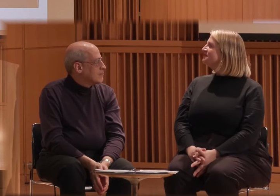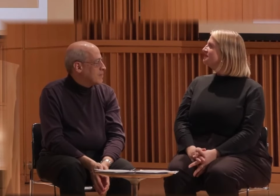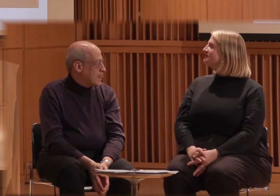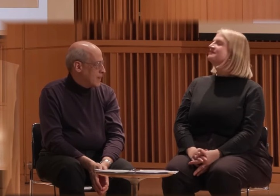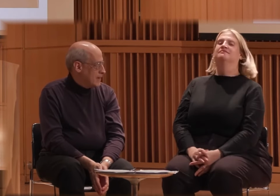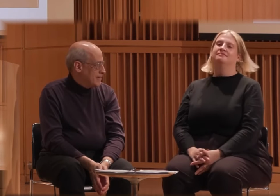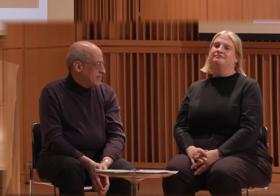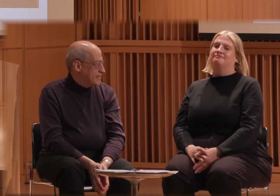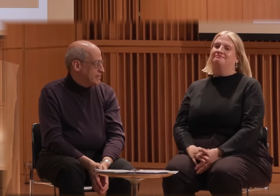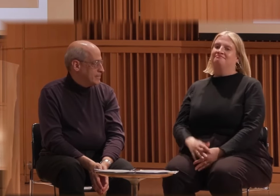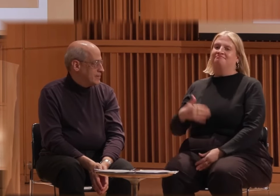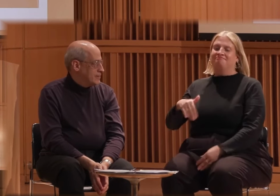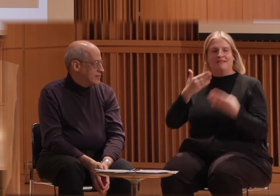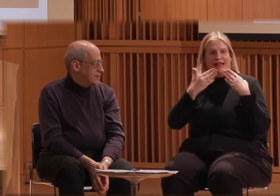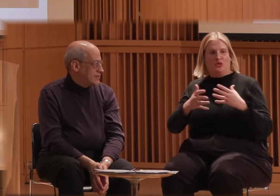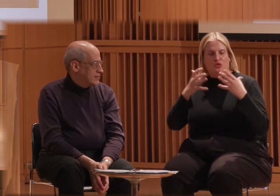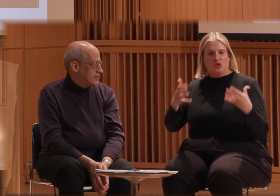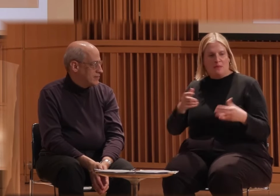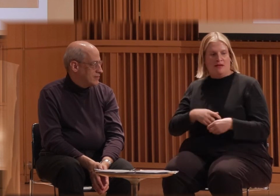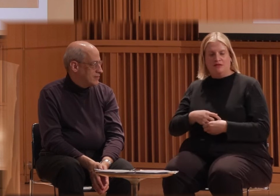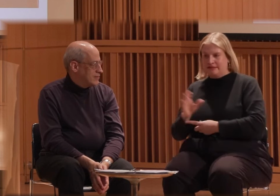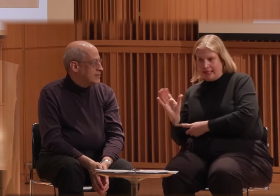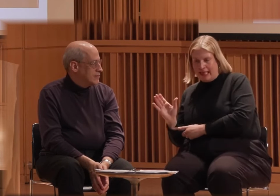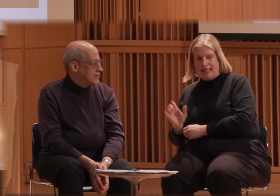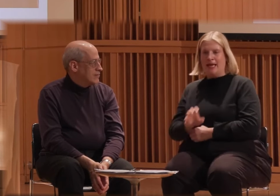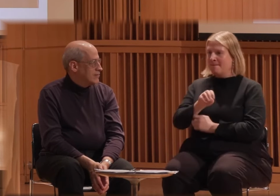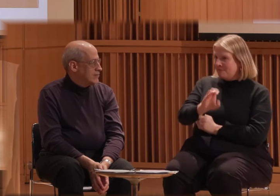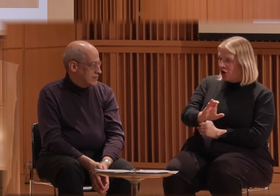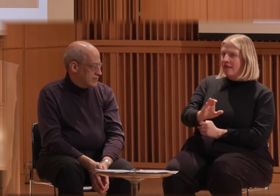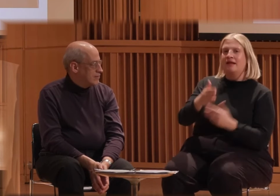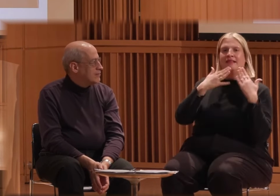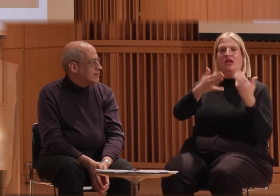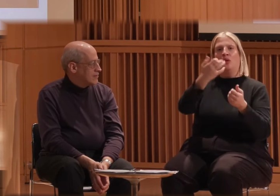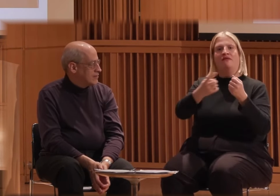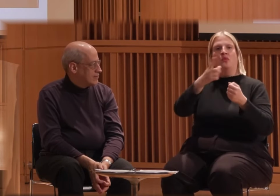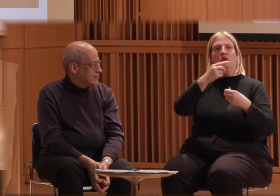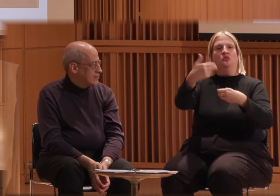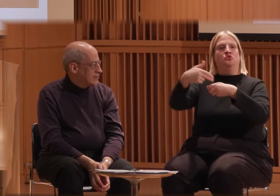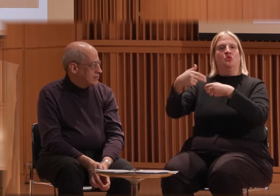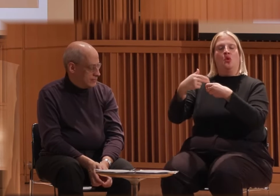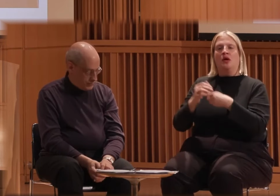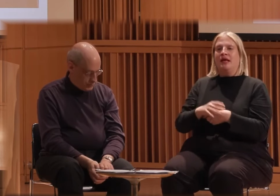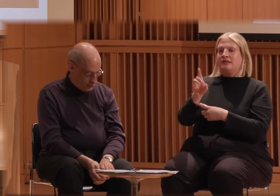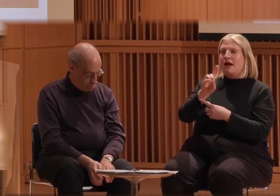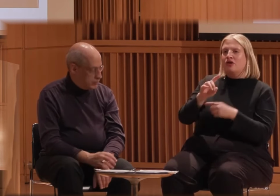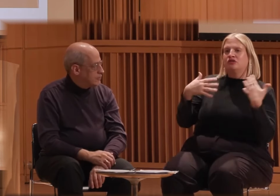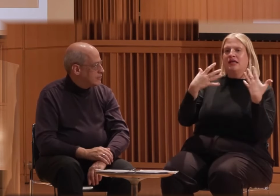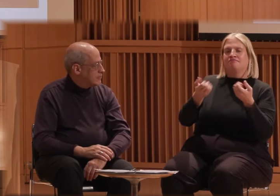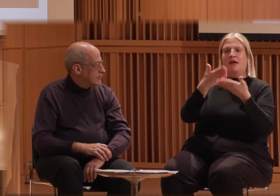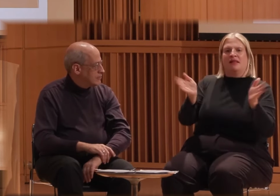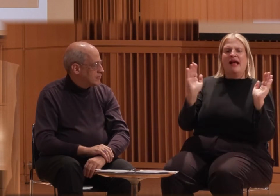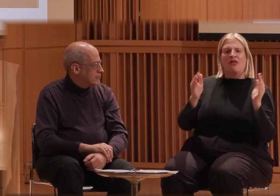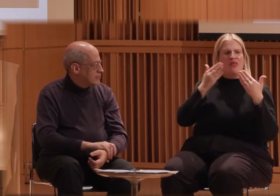Thank you so much, Celina and Merlin, and thank all of you for joining us this evening at Democracy and Public Health, and thank you for